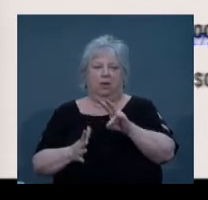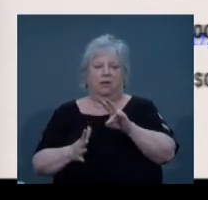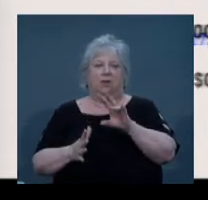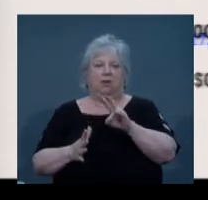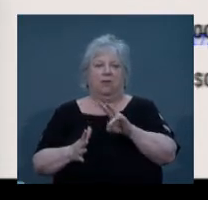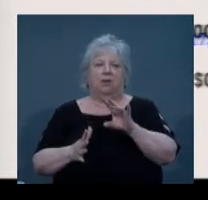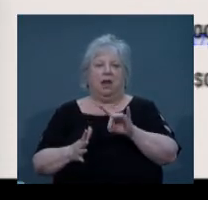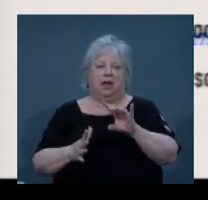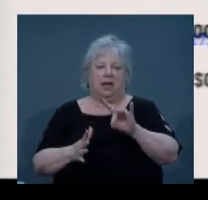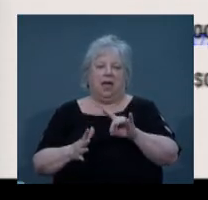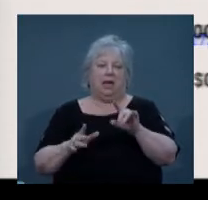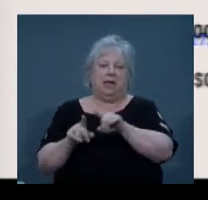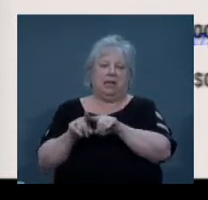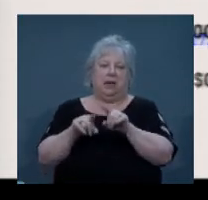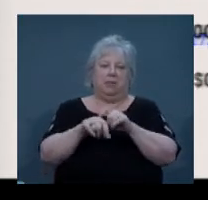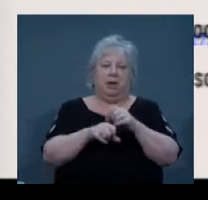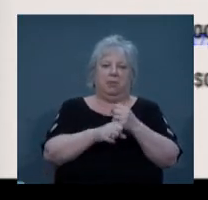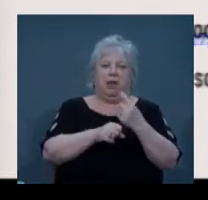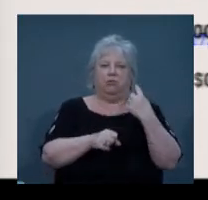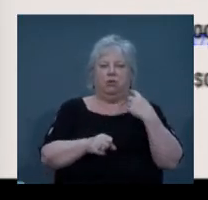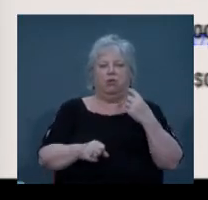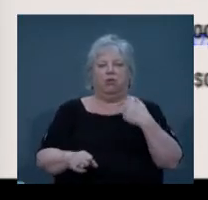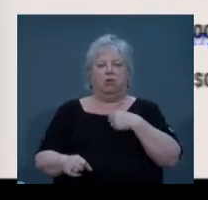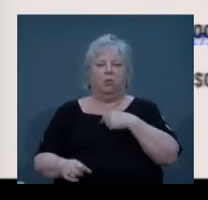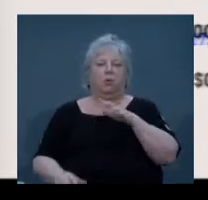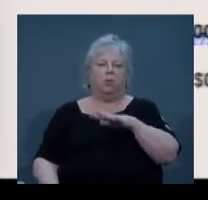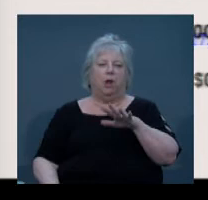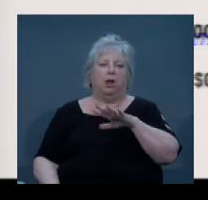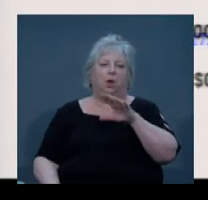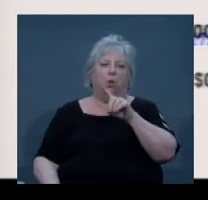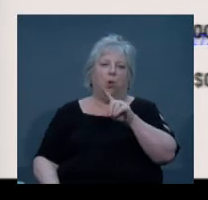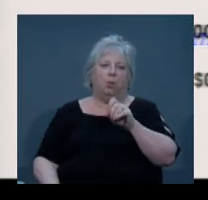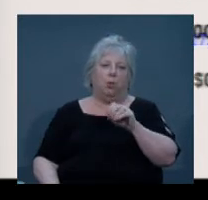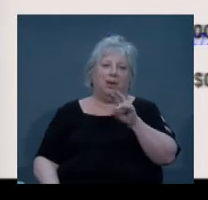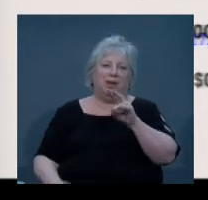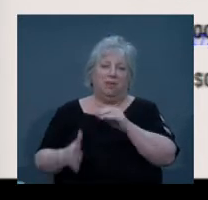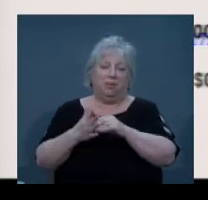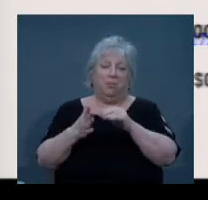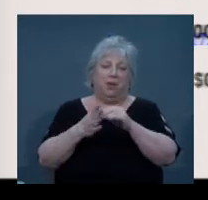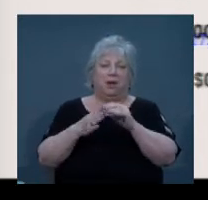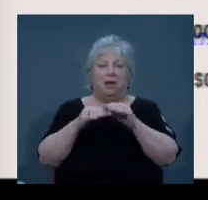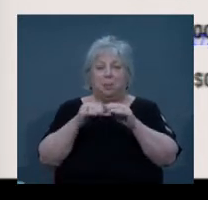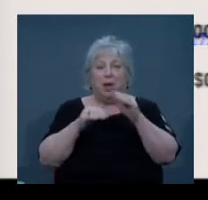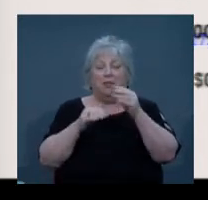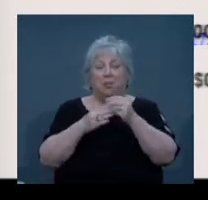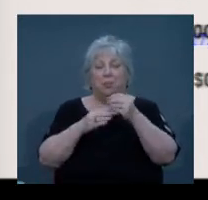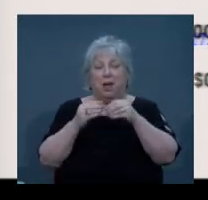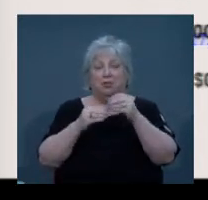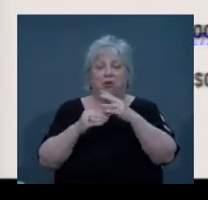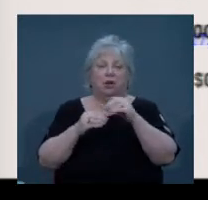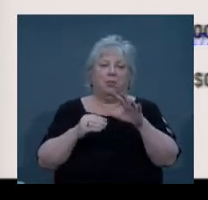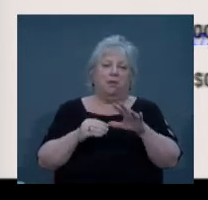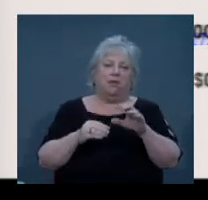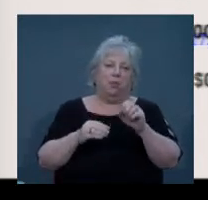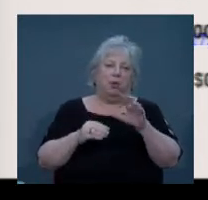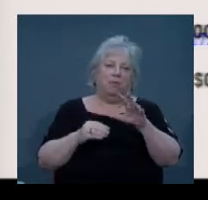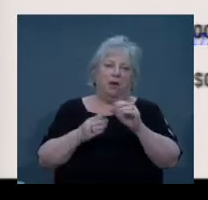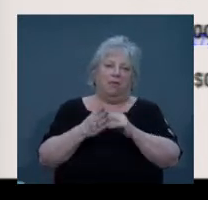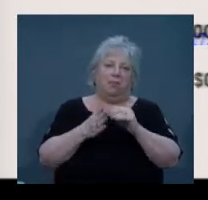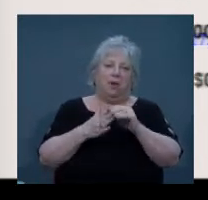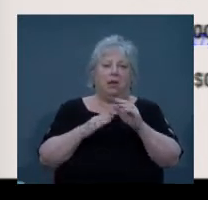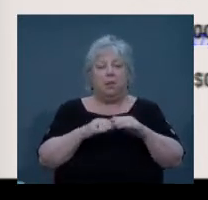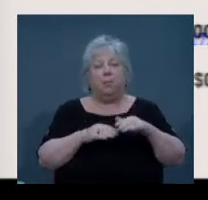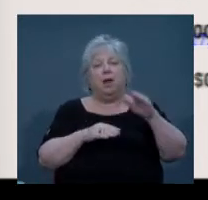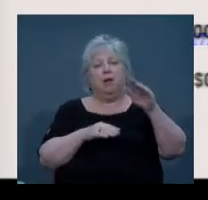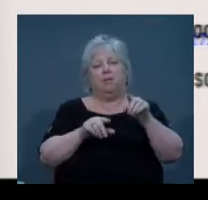$95,927,788 the same period a year ago. So we were approximately $1.7 million above budget and about $5.5 million above